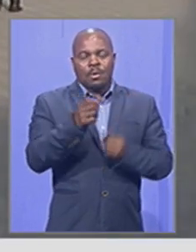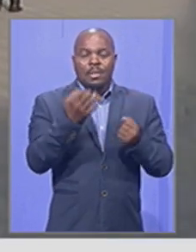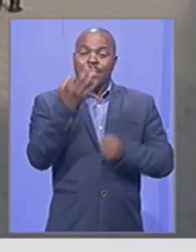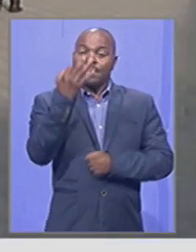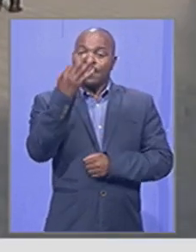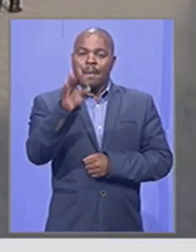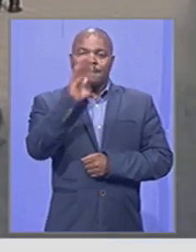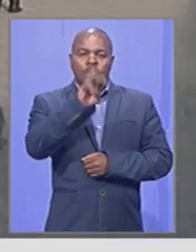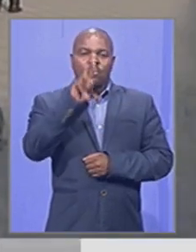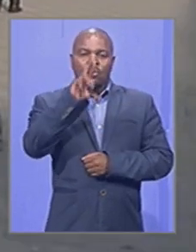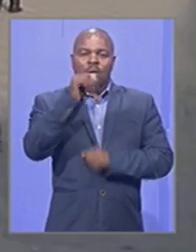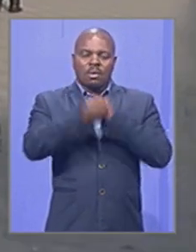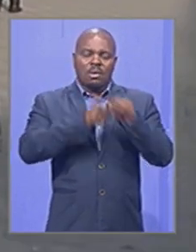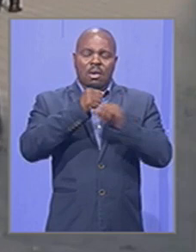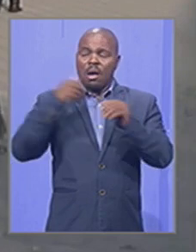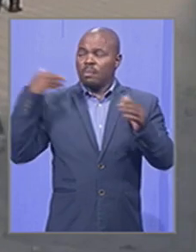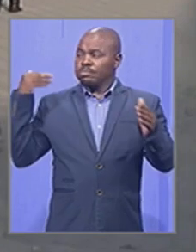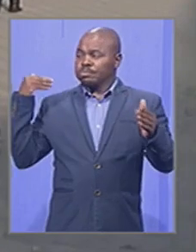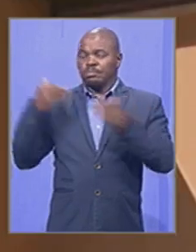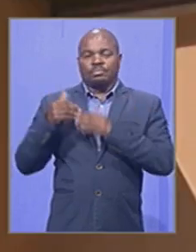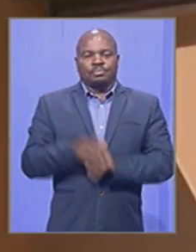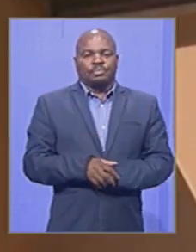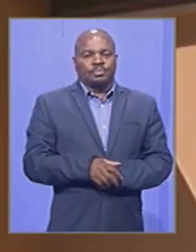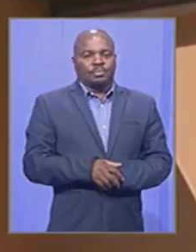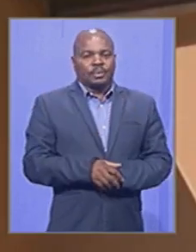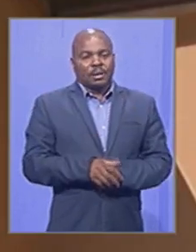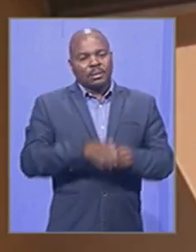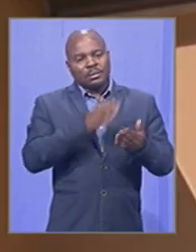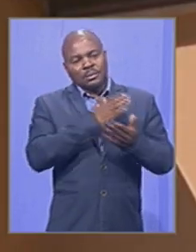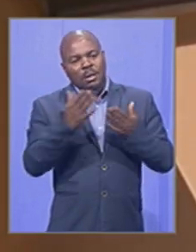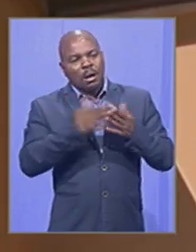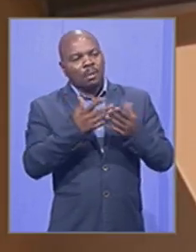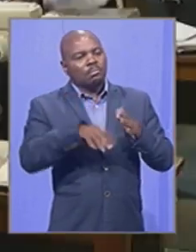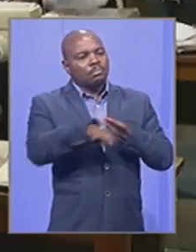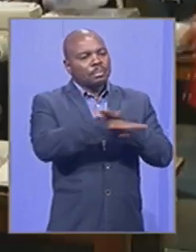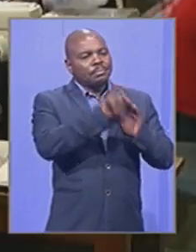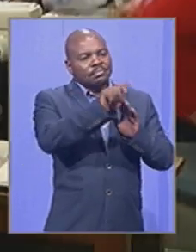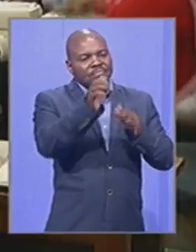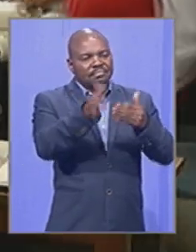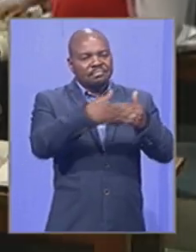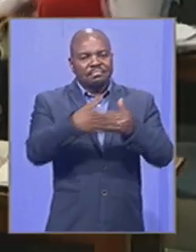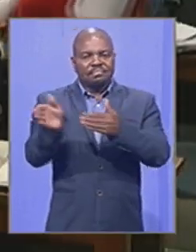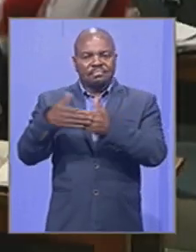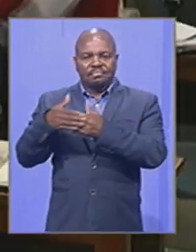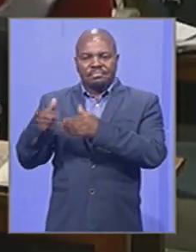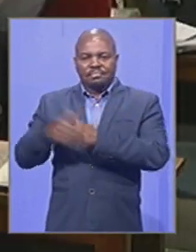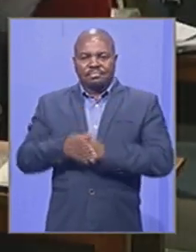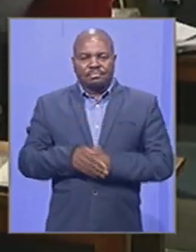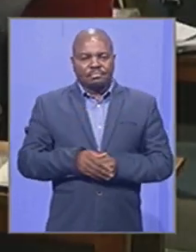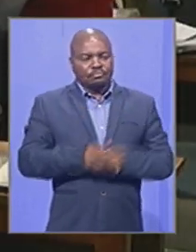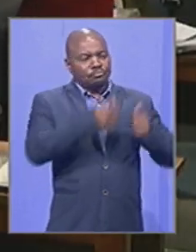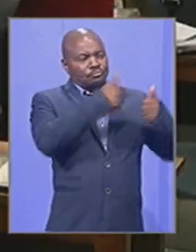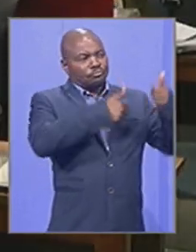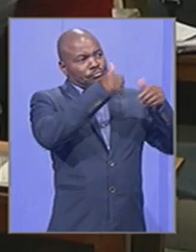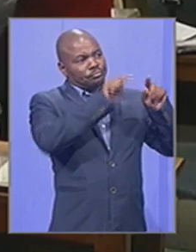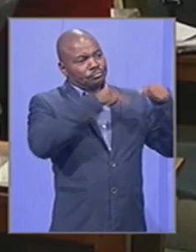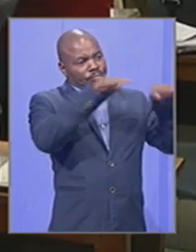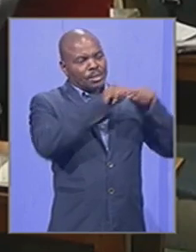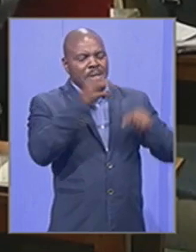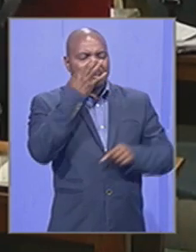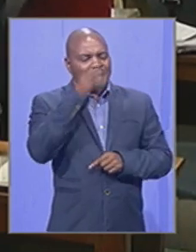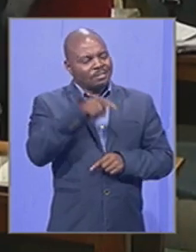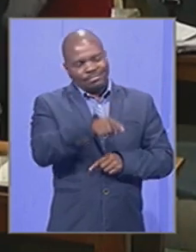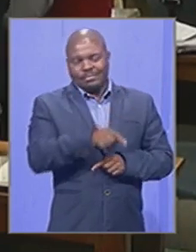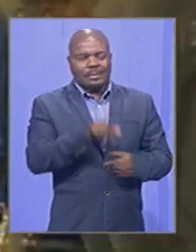mo dingwageng tse di fetileng mme go na le makala a yona ao a tswalwang. Baokamedi ba setlamo se ba re go tshwanetse go